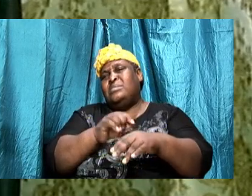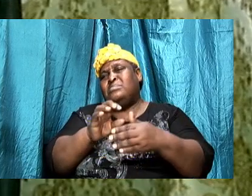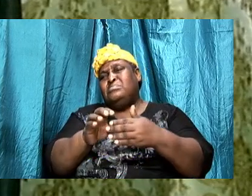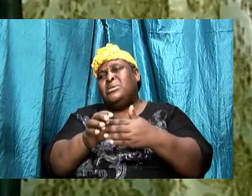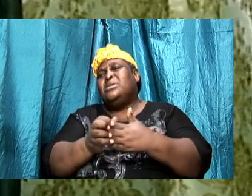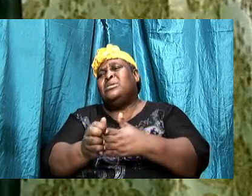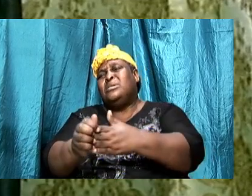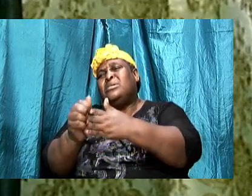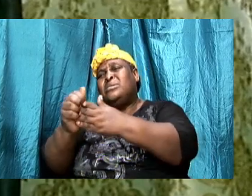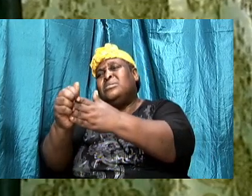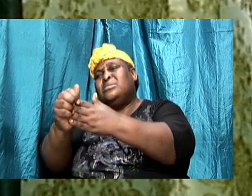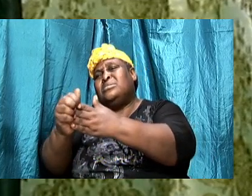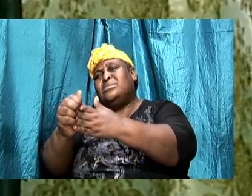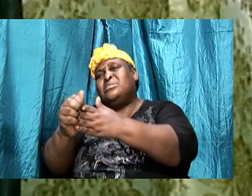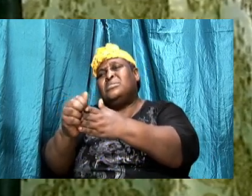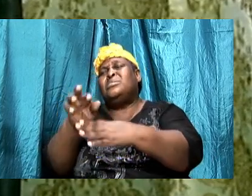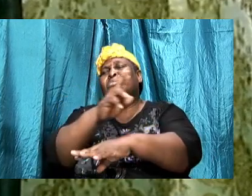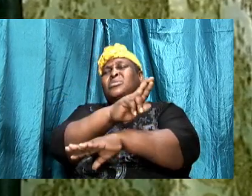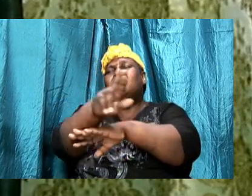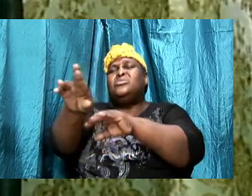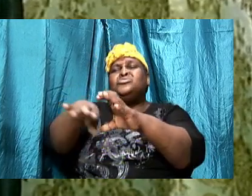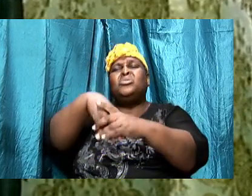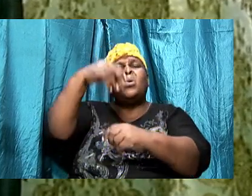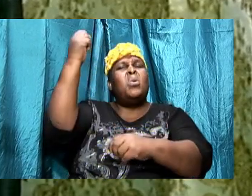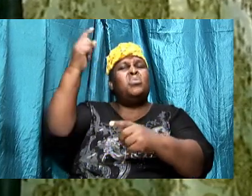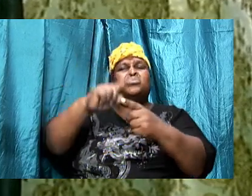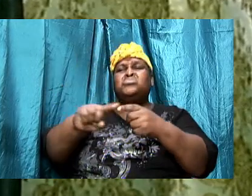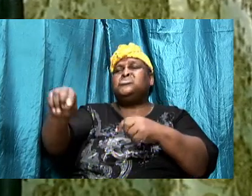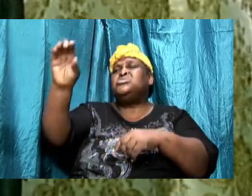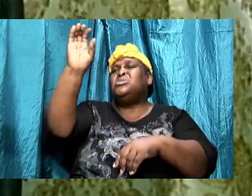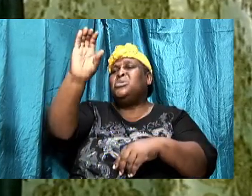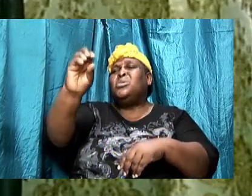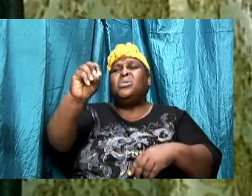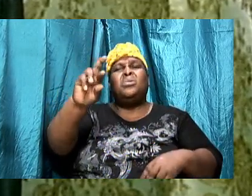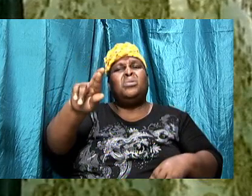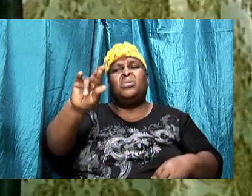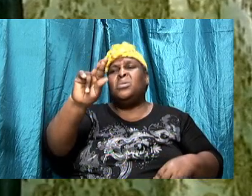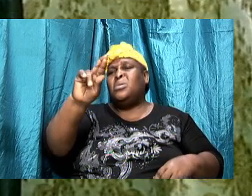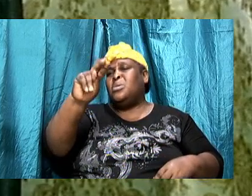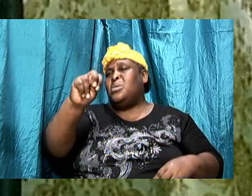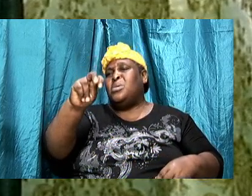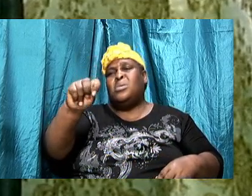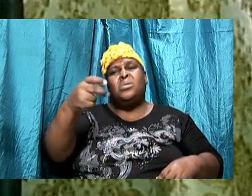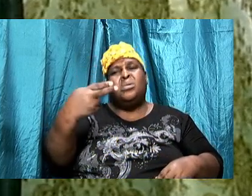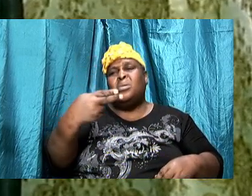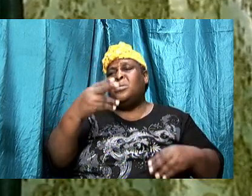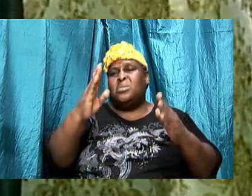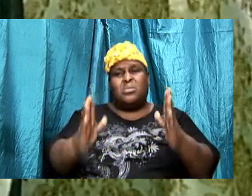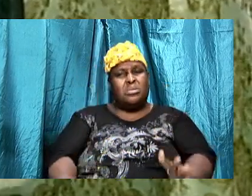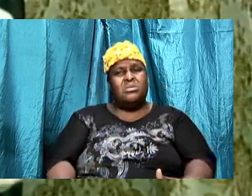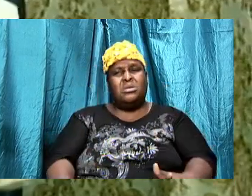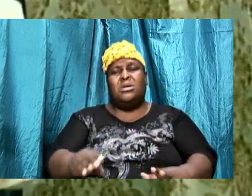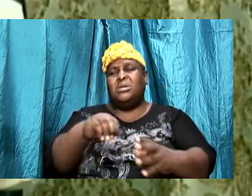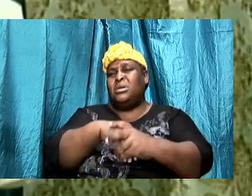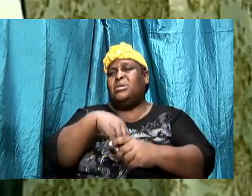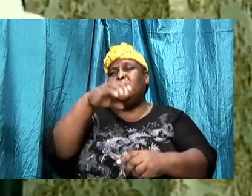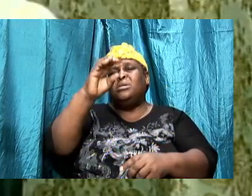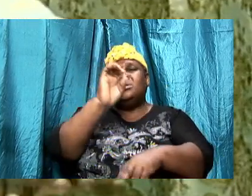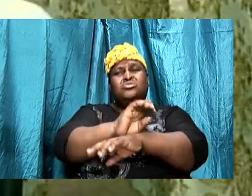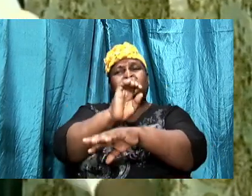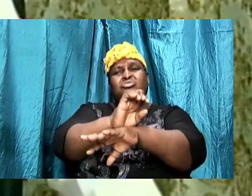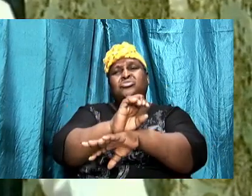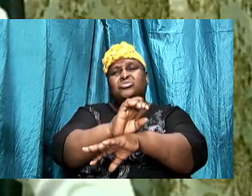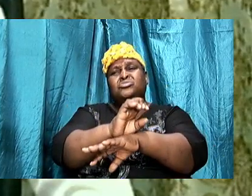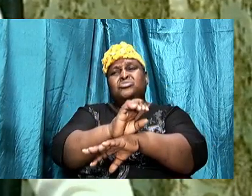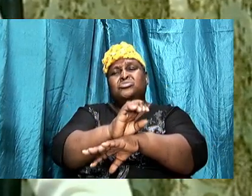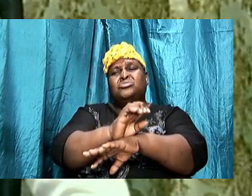his reaching out to the Corinthians at Corinth. And in before